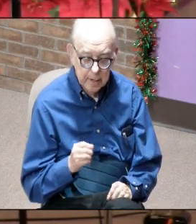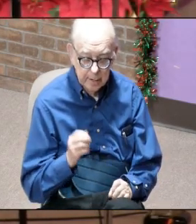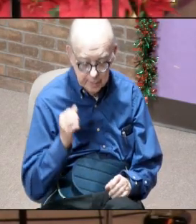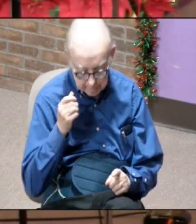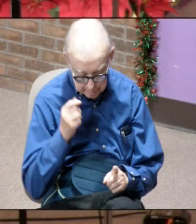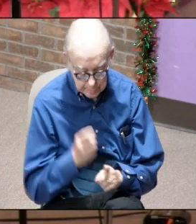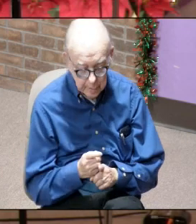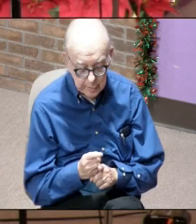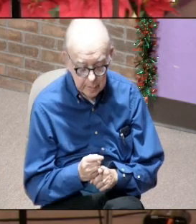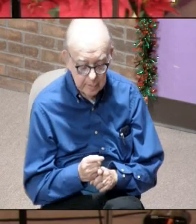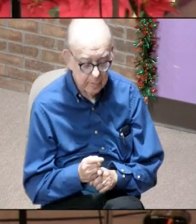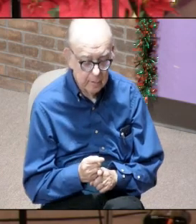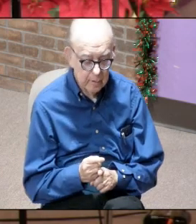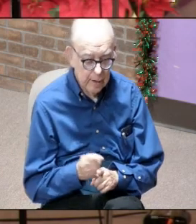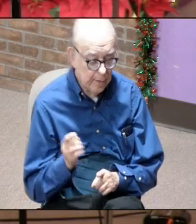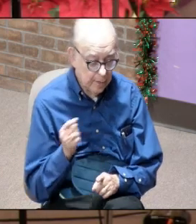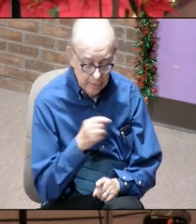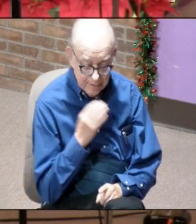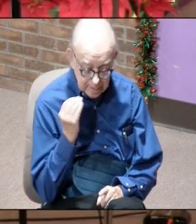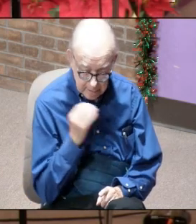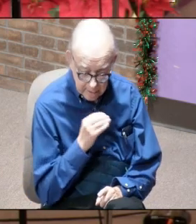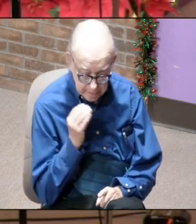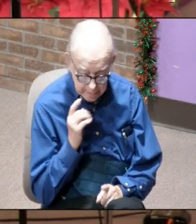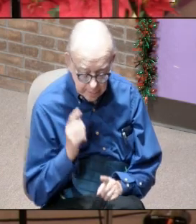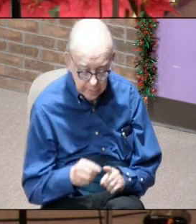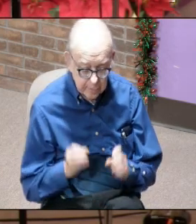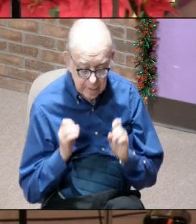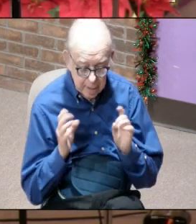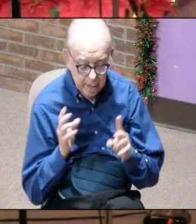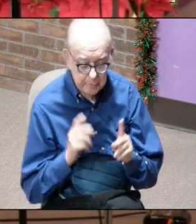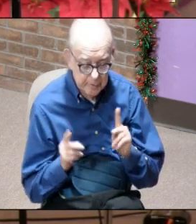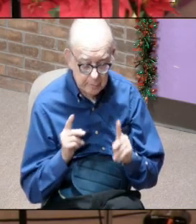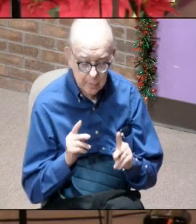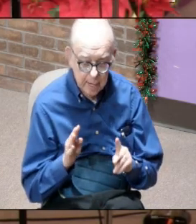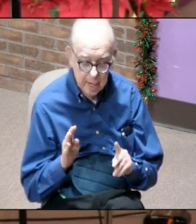You cannot hate people and be a Christian.